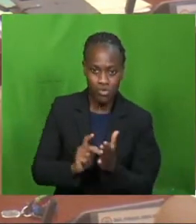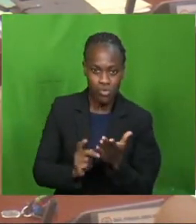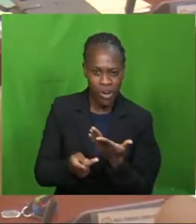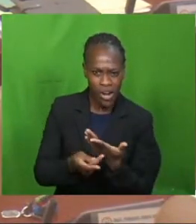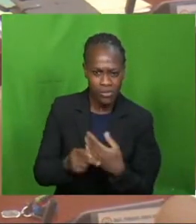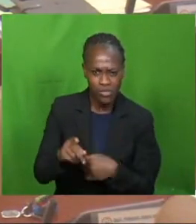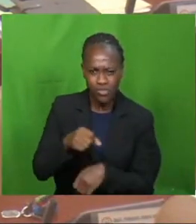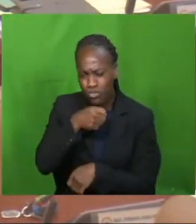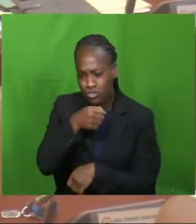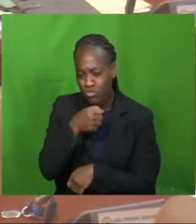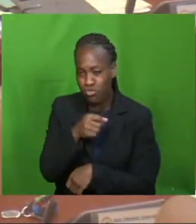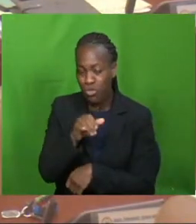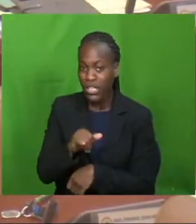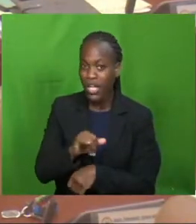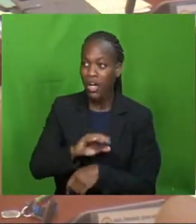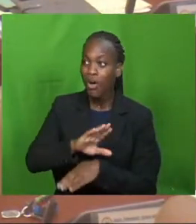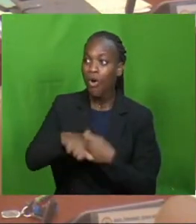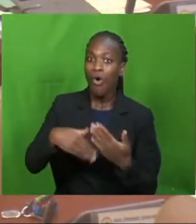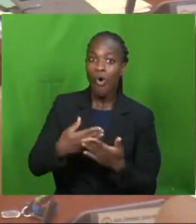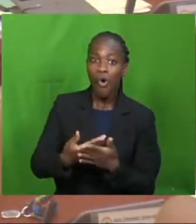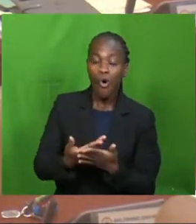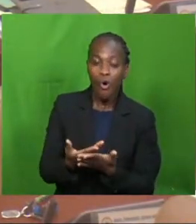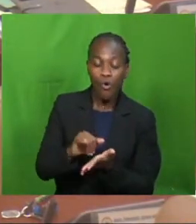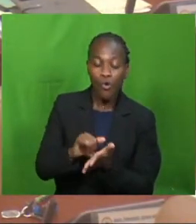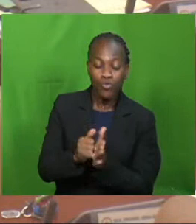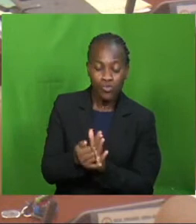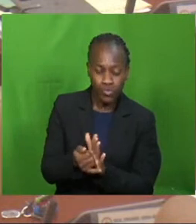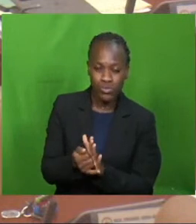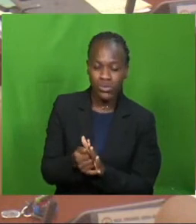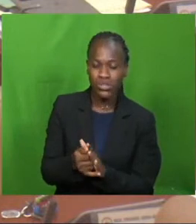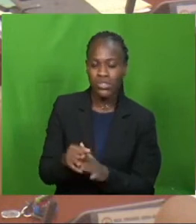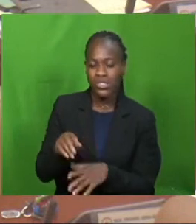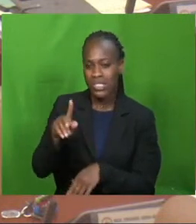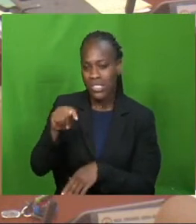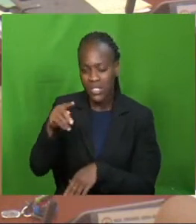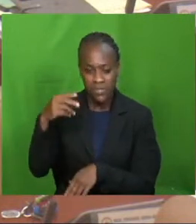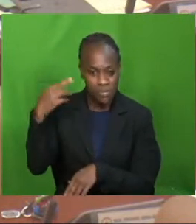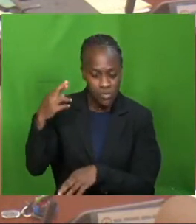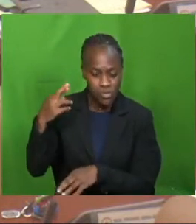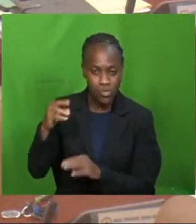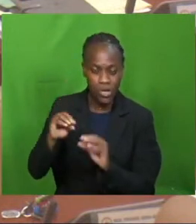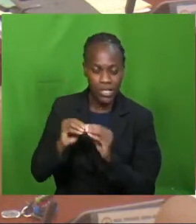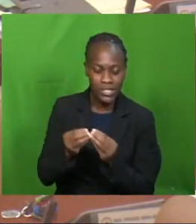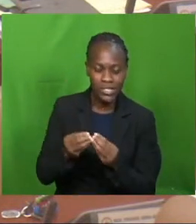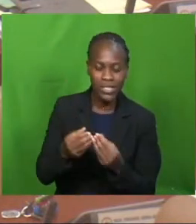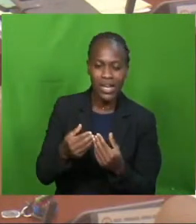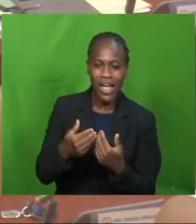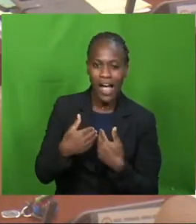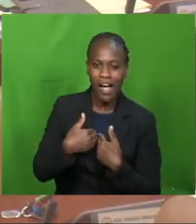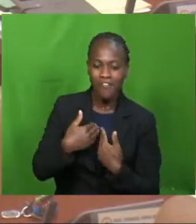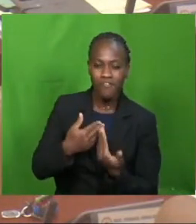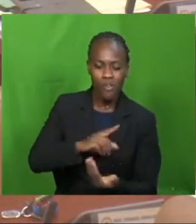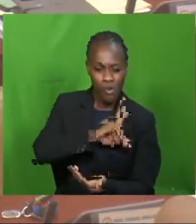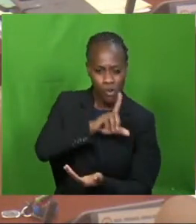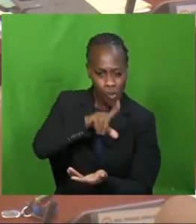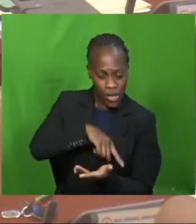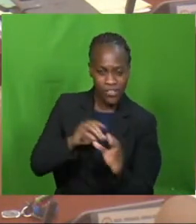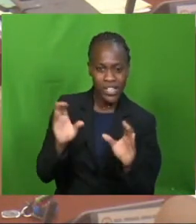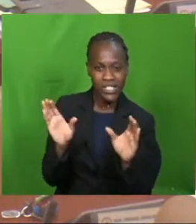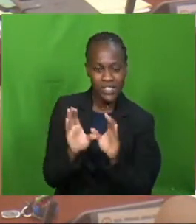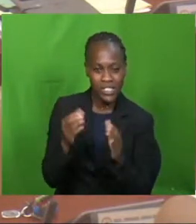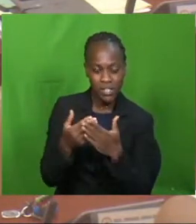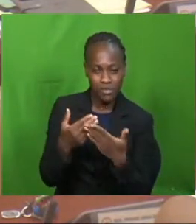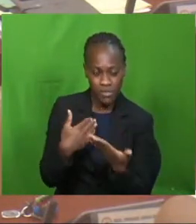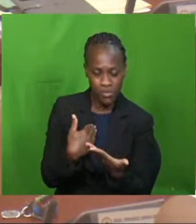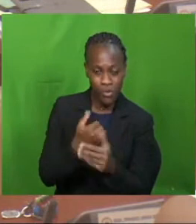that actors, employees of media houses have the requisite certification before they go on